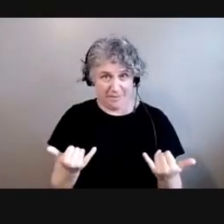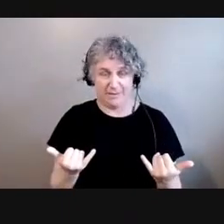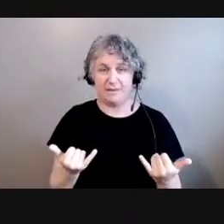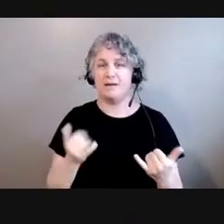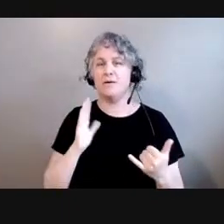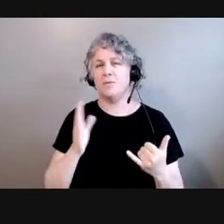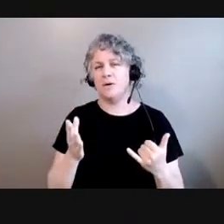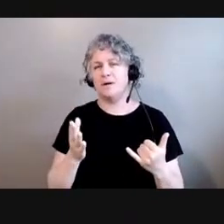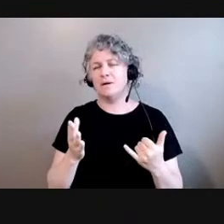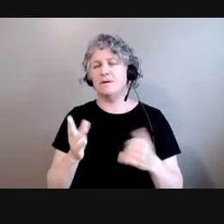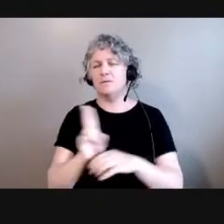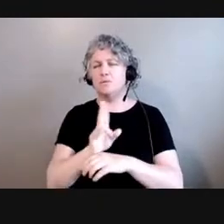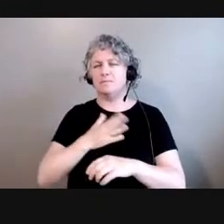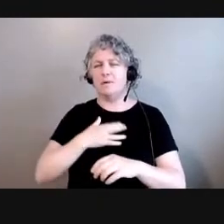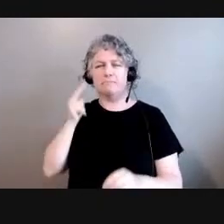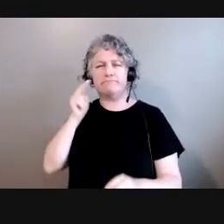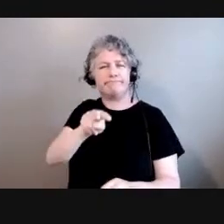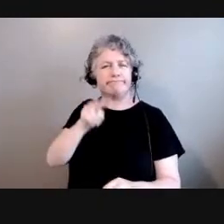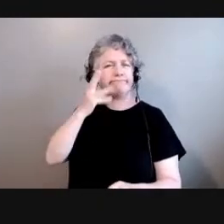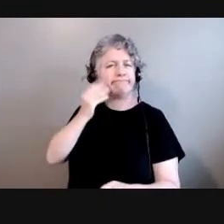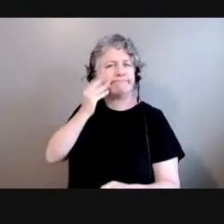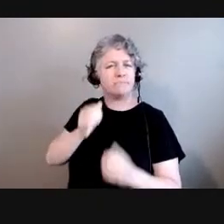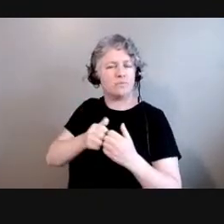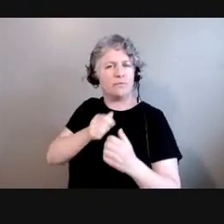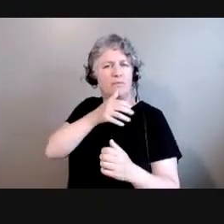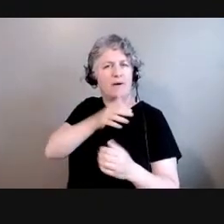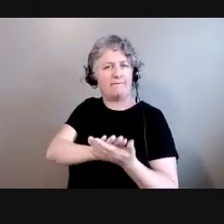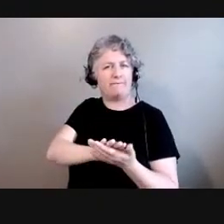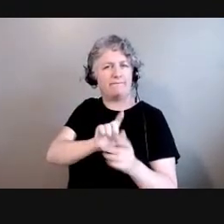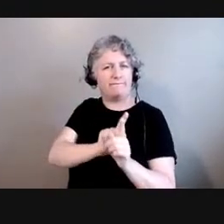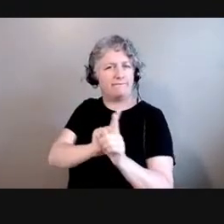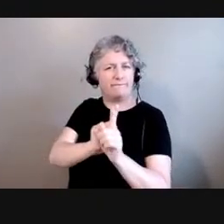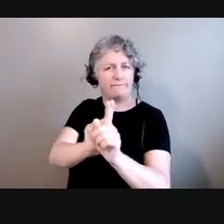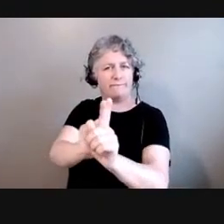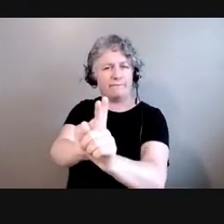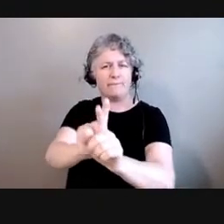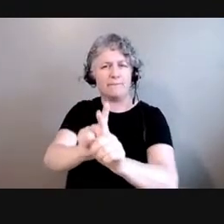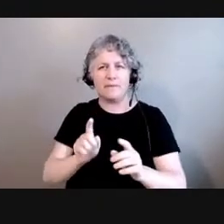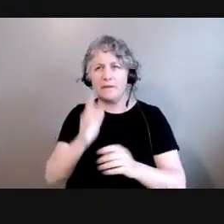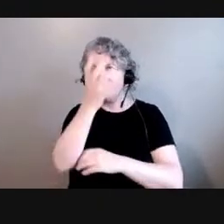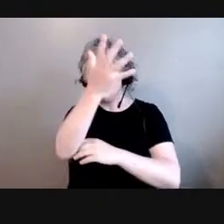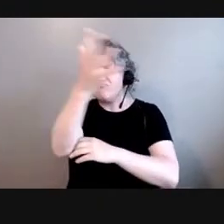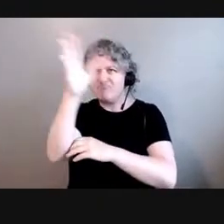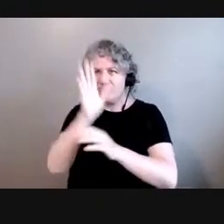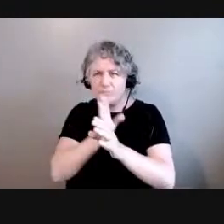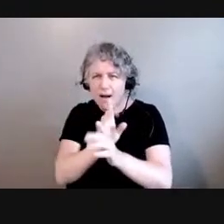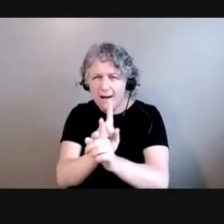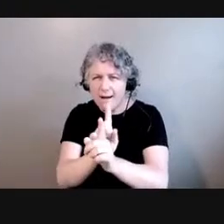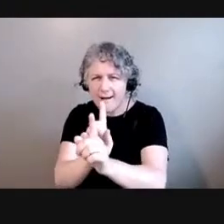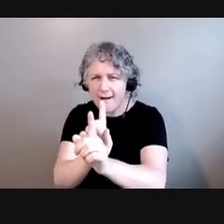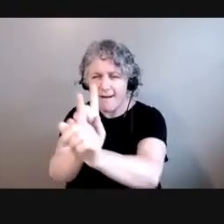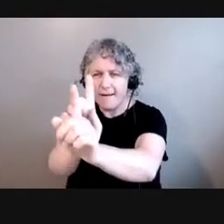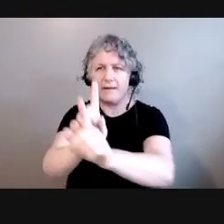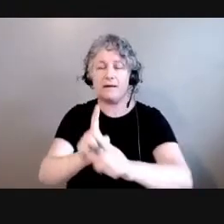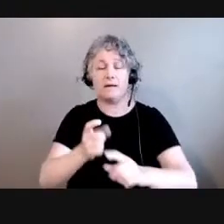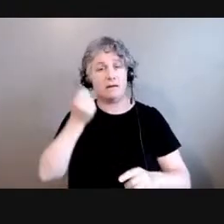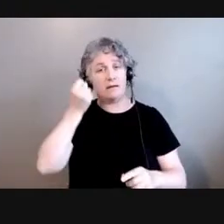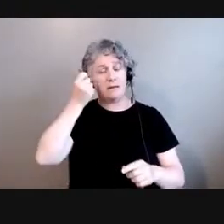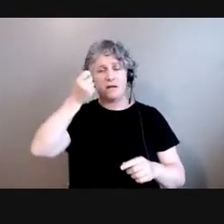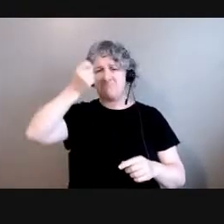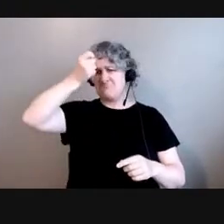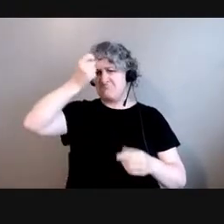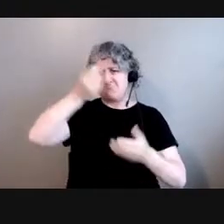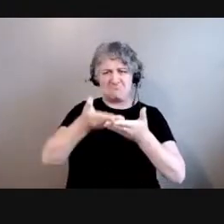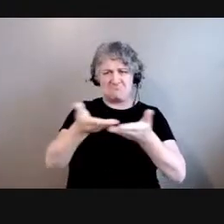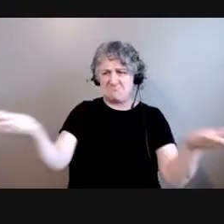that lens, so to speak, although I'm mindful, as I said, of the many different ways that persons with lived experience may